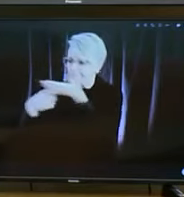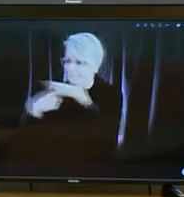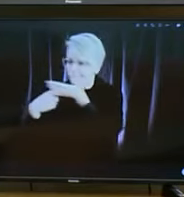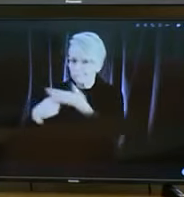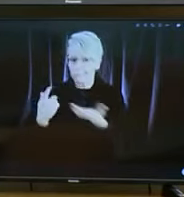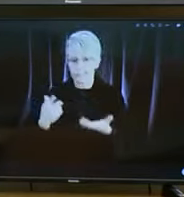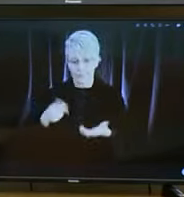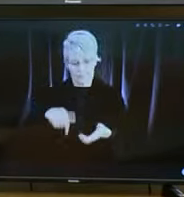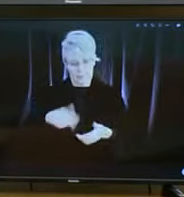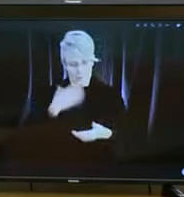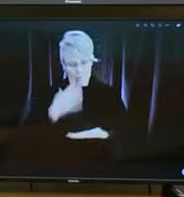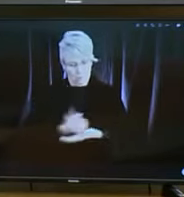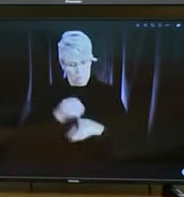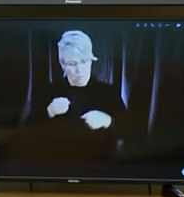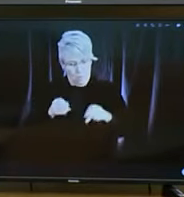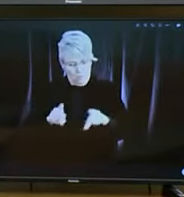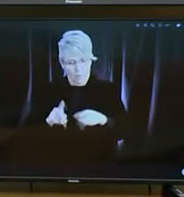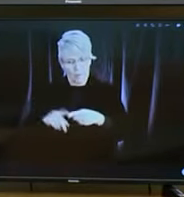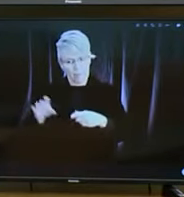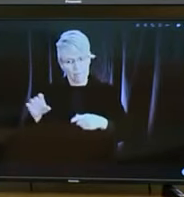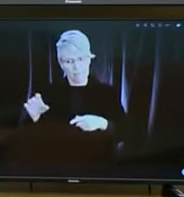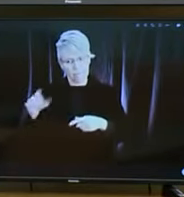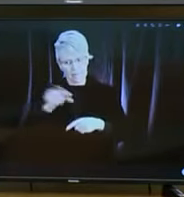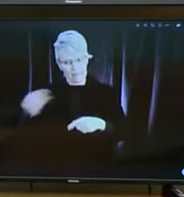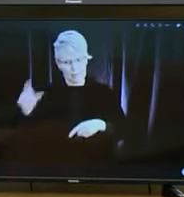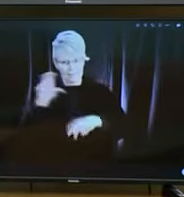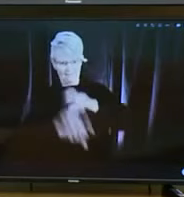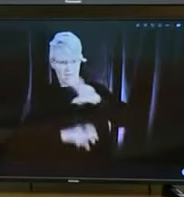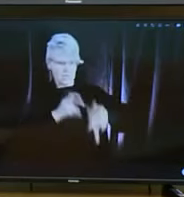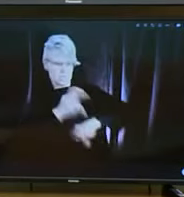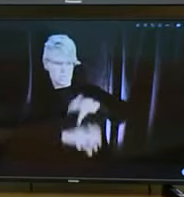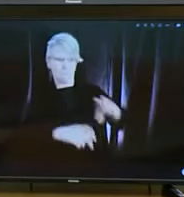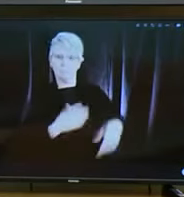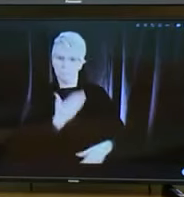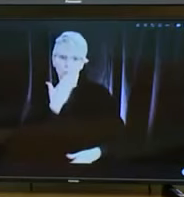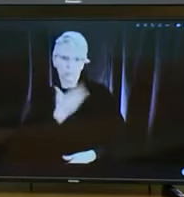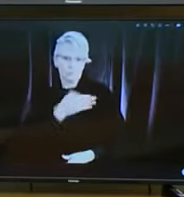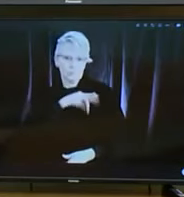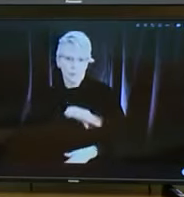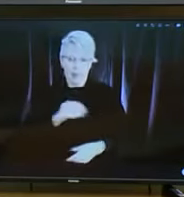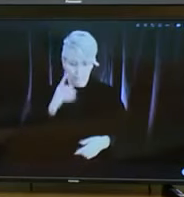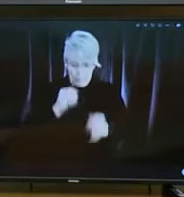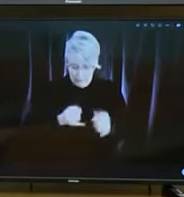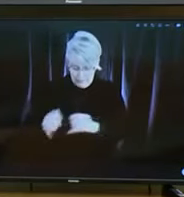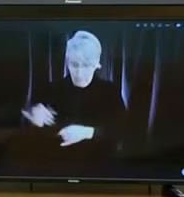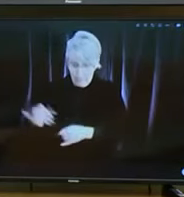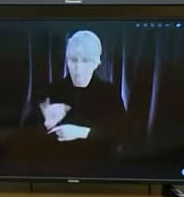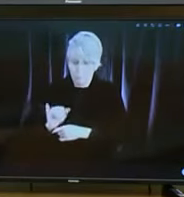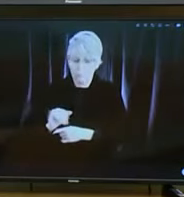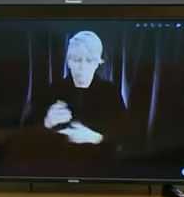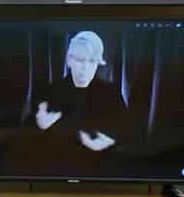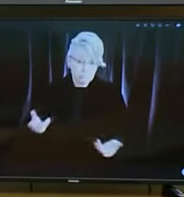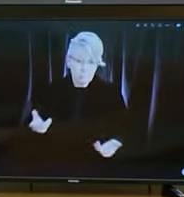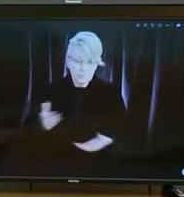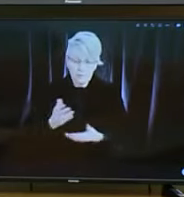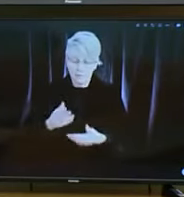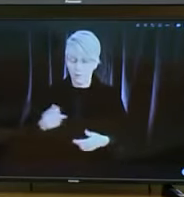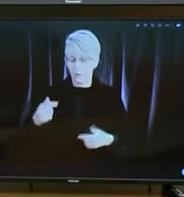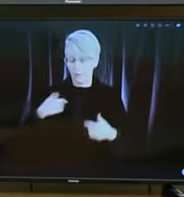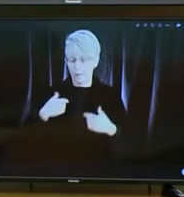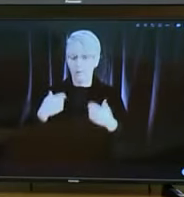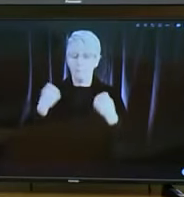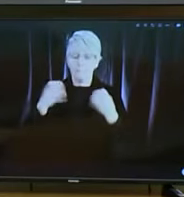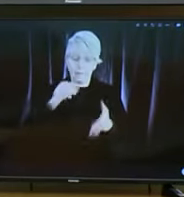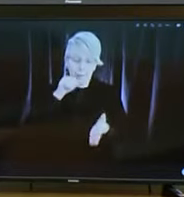opportunity for investment for all levels of government and individuals as well as Dr. Gertz had indicated we've had a number of letters